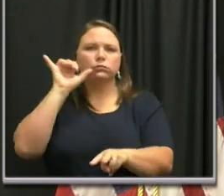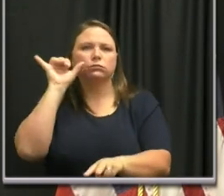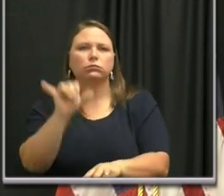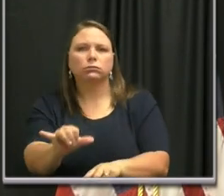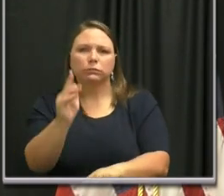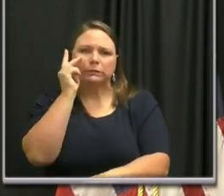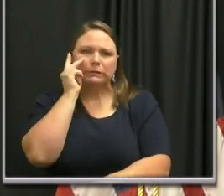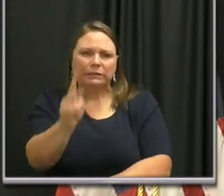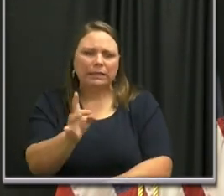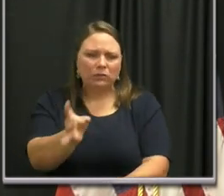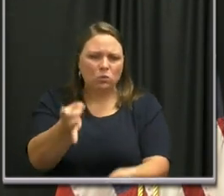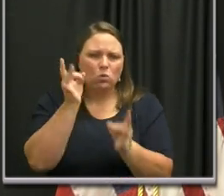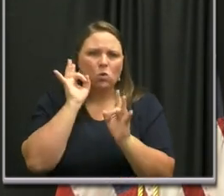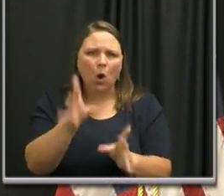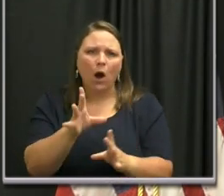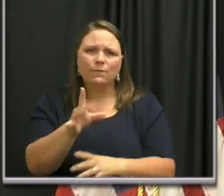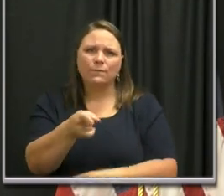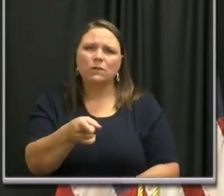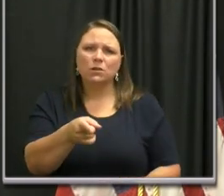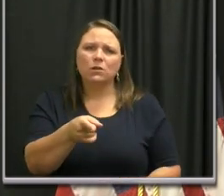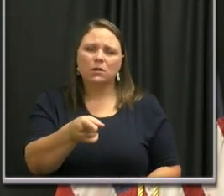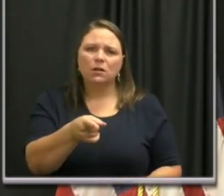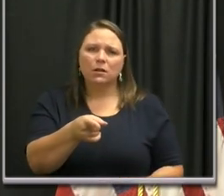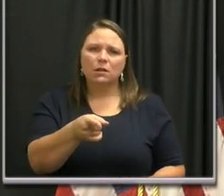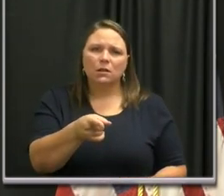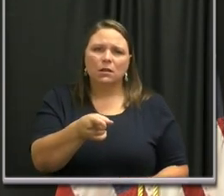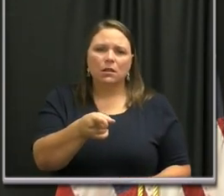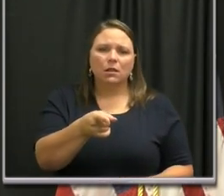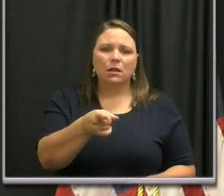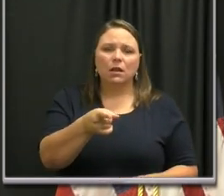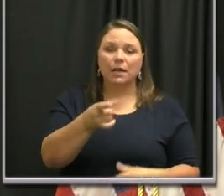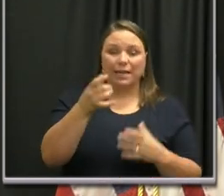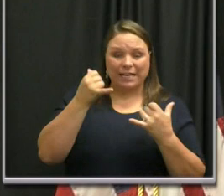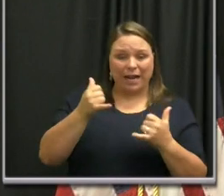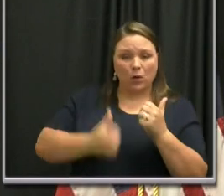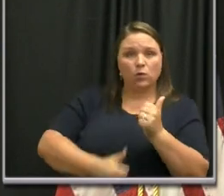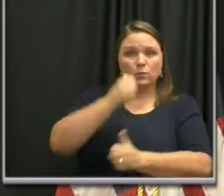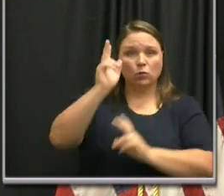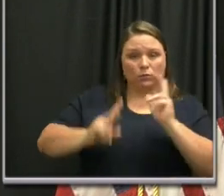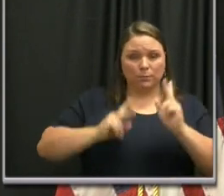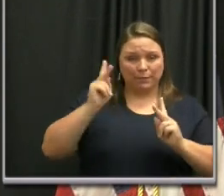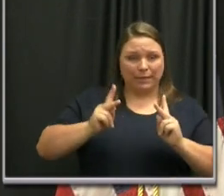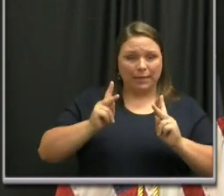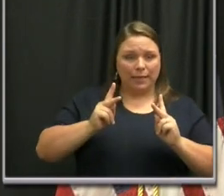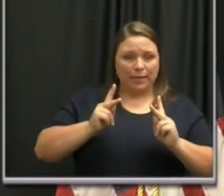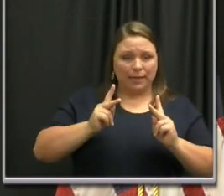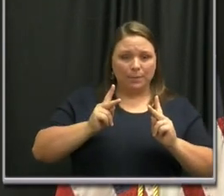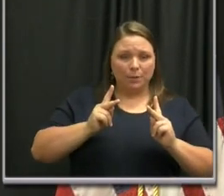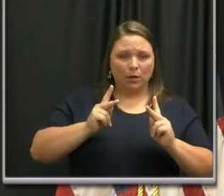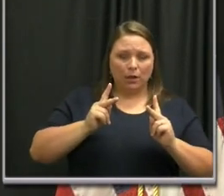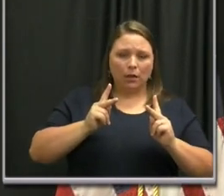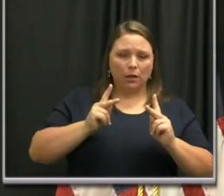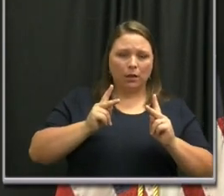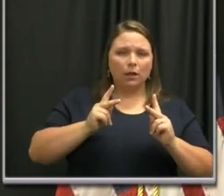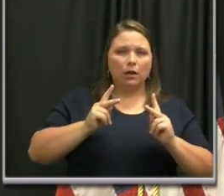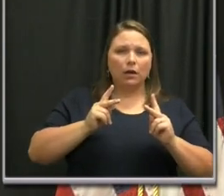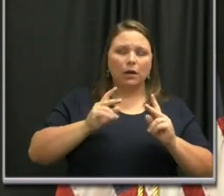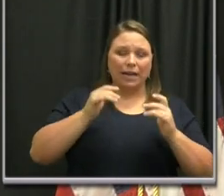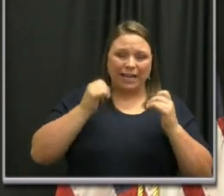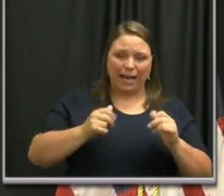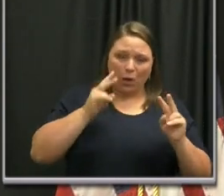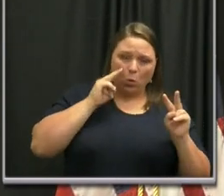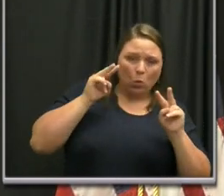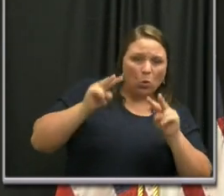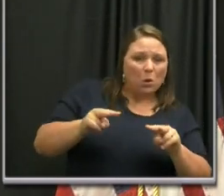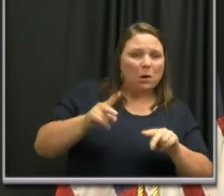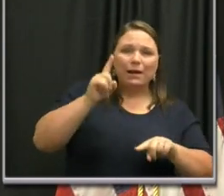and indifference of the act itself was such that for most human beings, at a visceral level, indifference